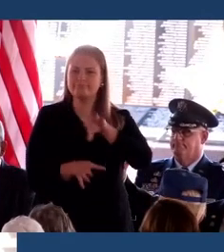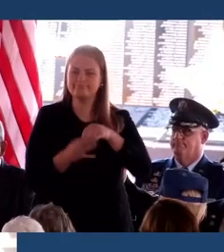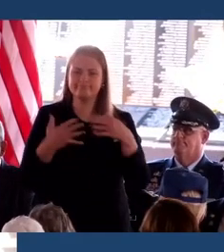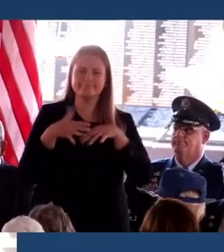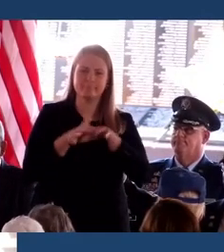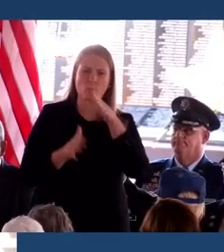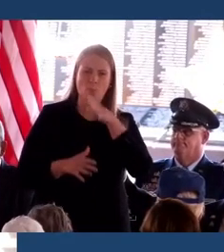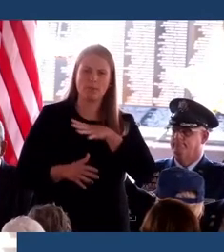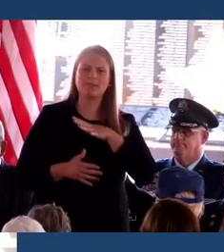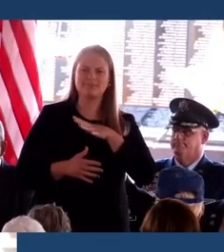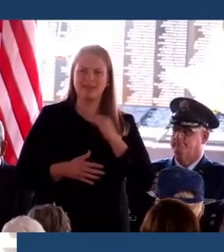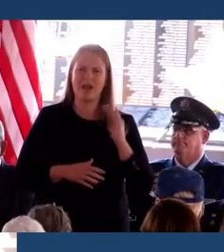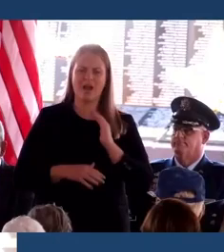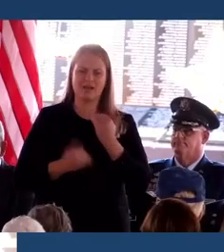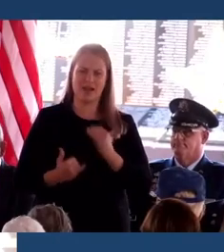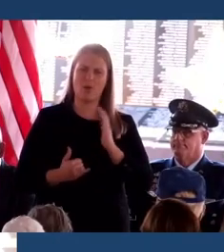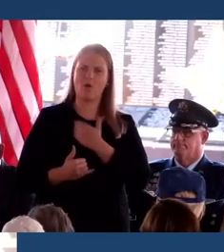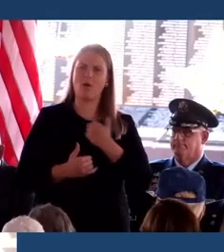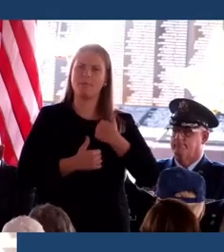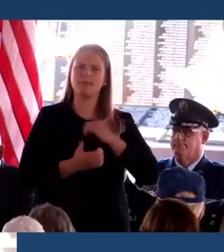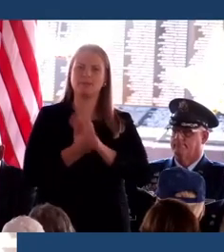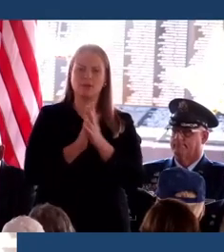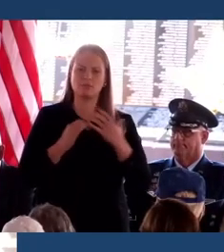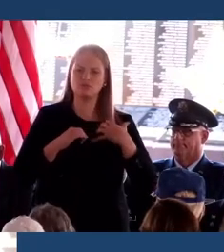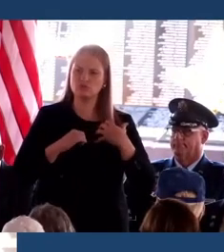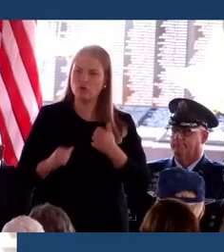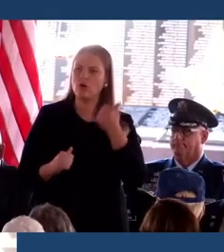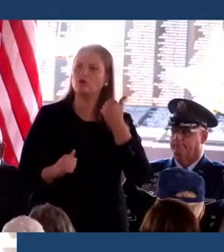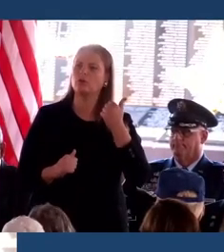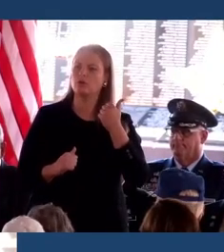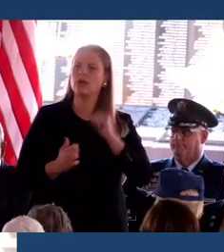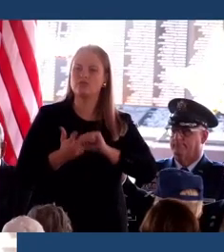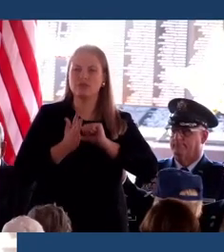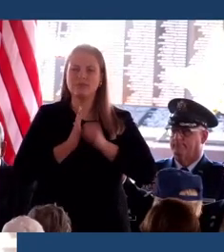our military stronger and has reinforced the power of unity.